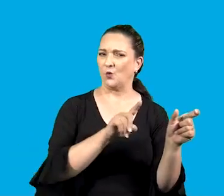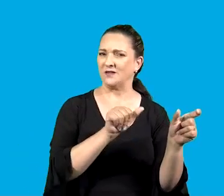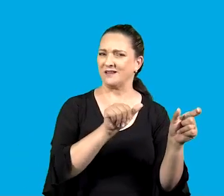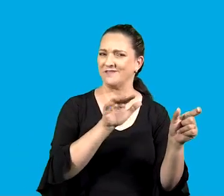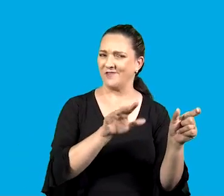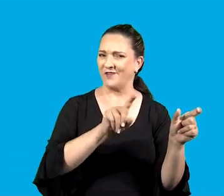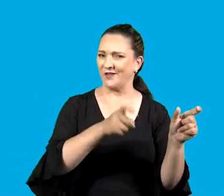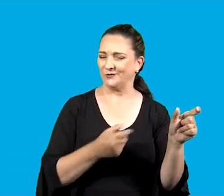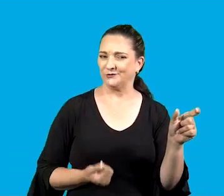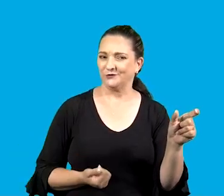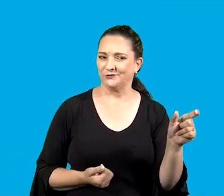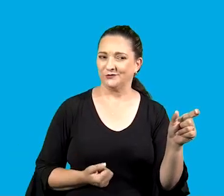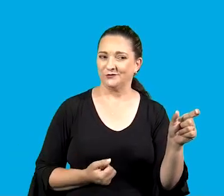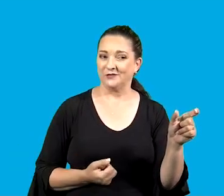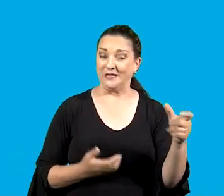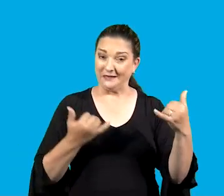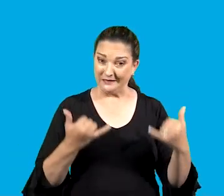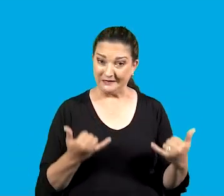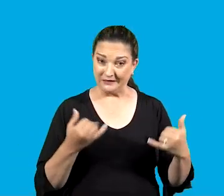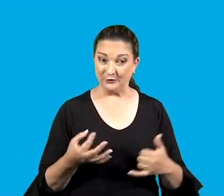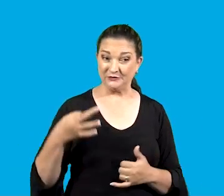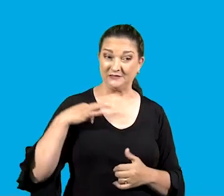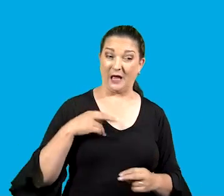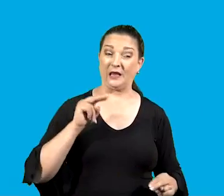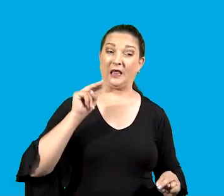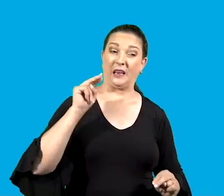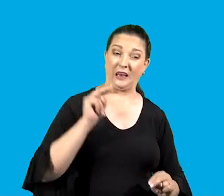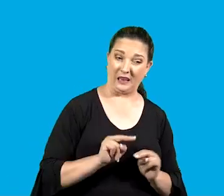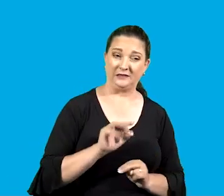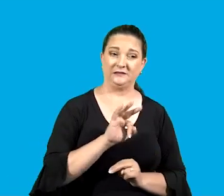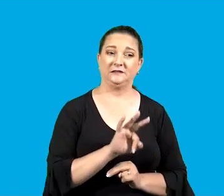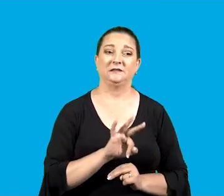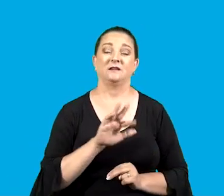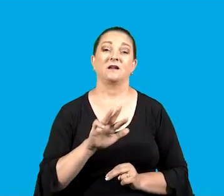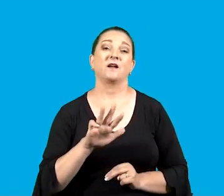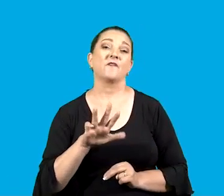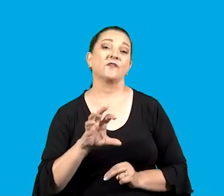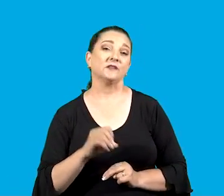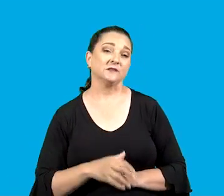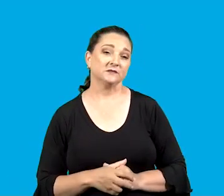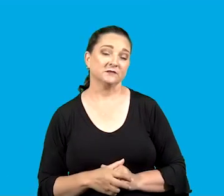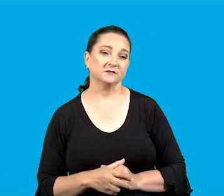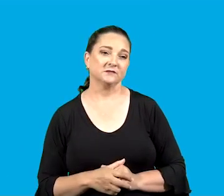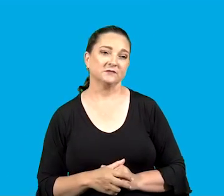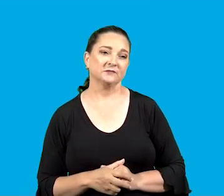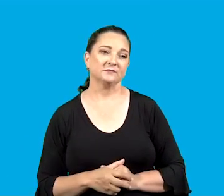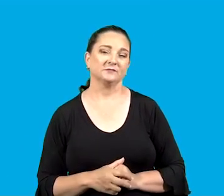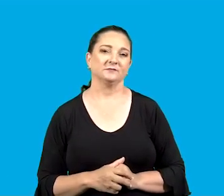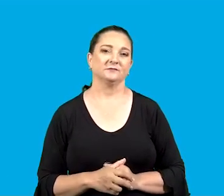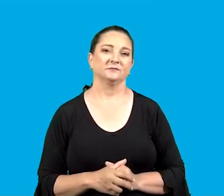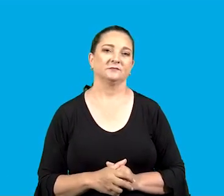is 3,950 less than the previous month. Okay? And